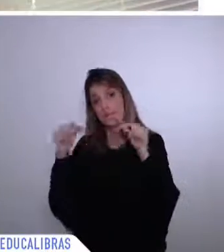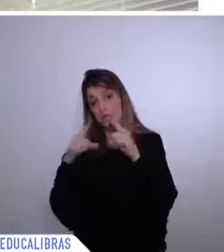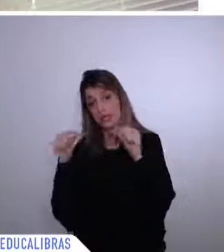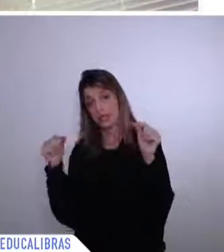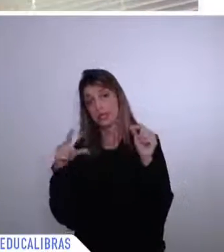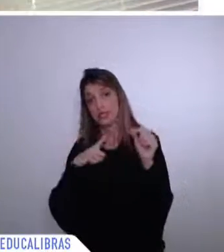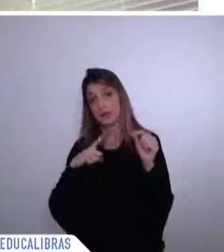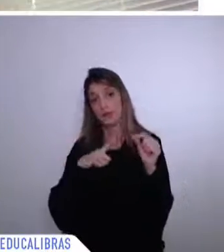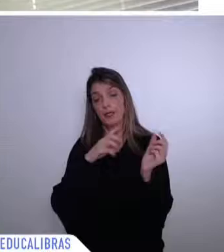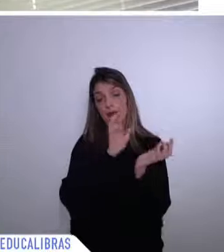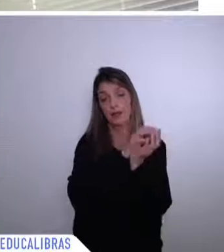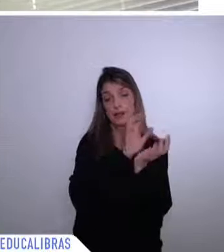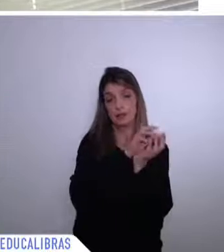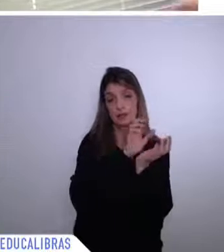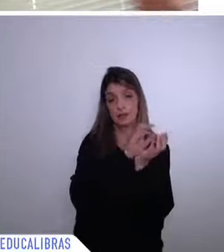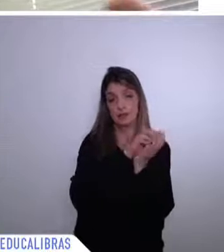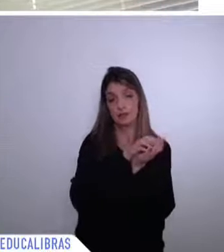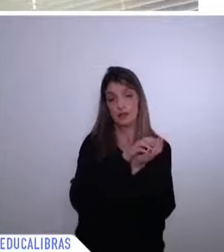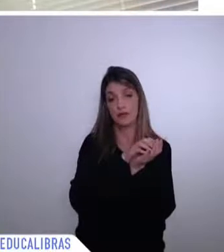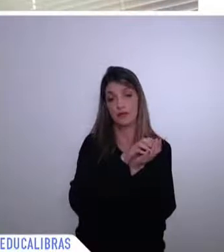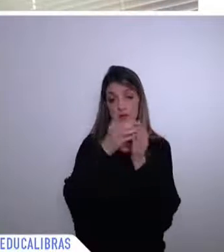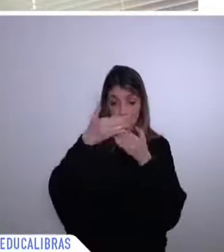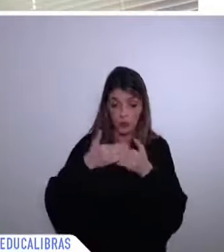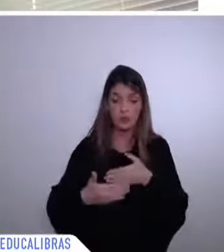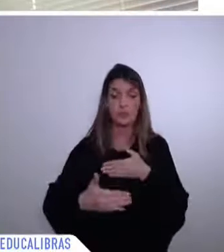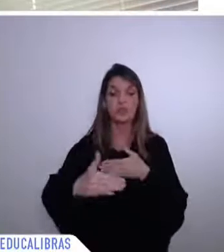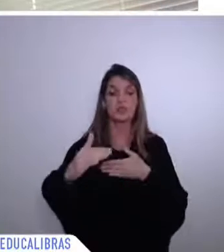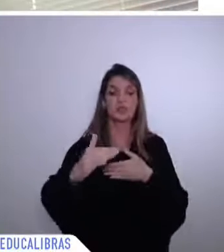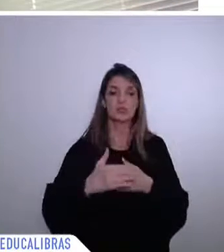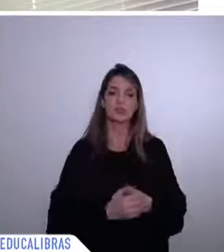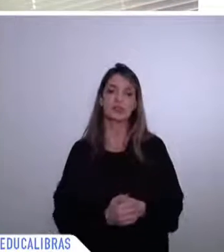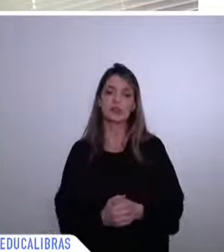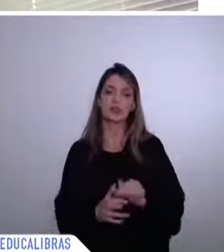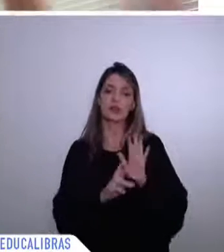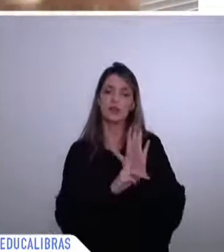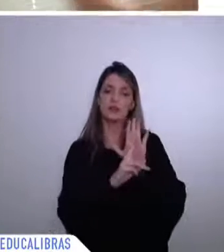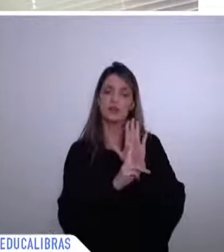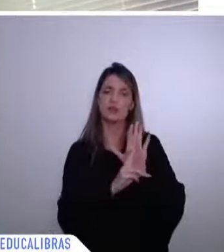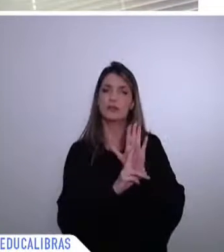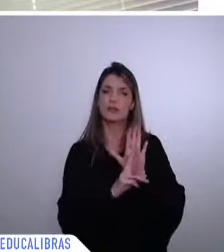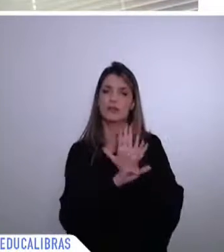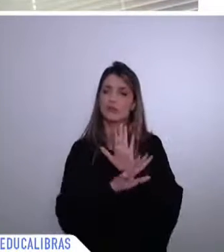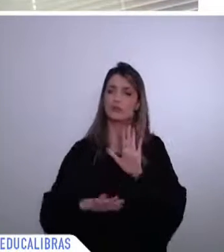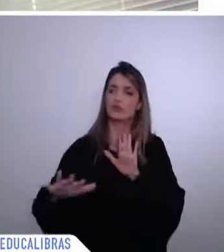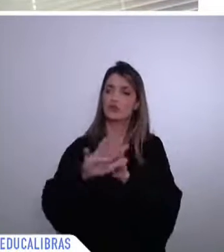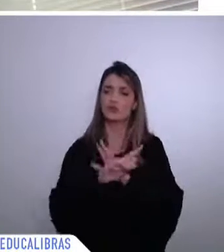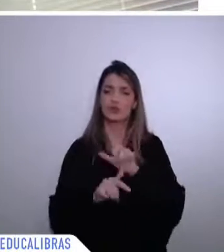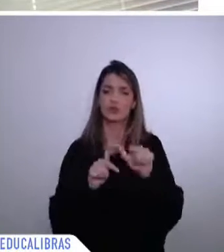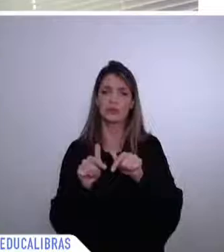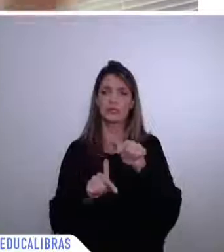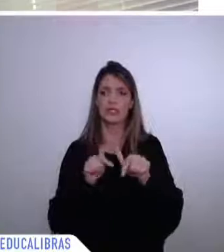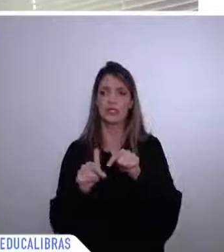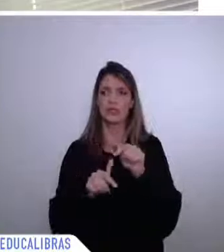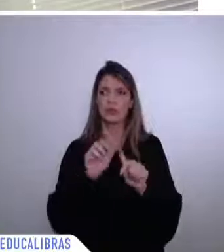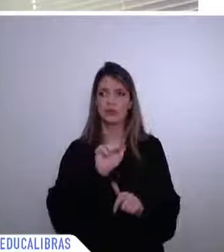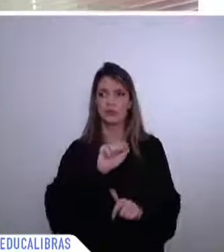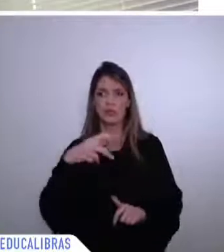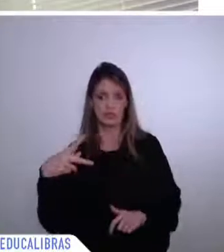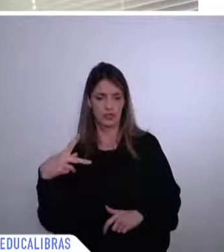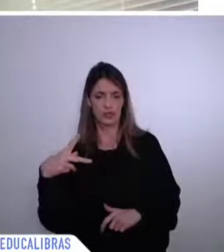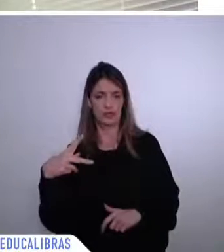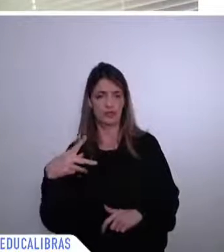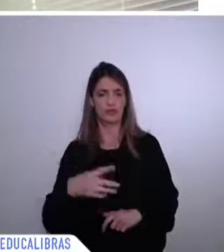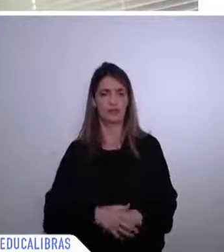this kind of scenario in Brazilian Recife, so that we can, based on this research, we can